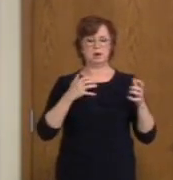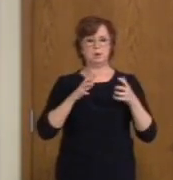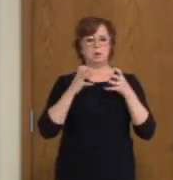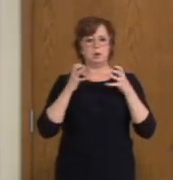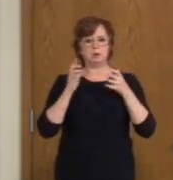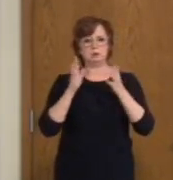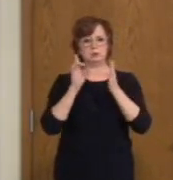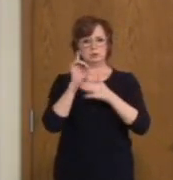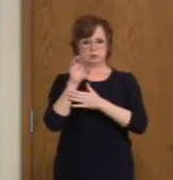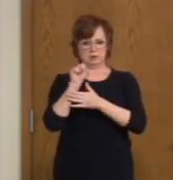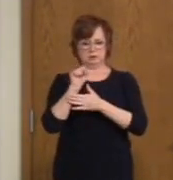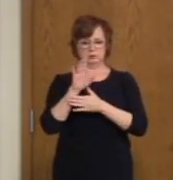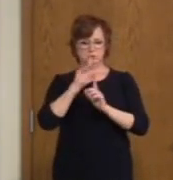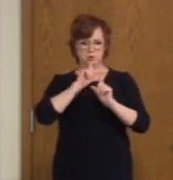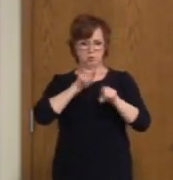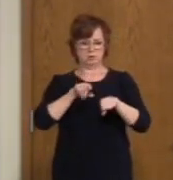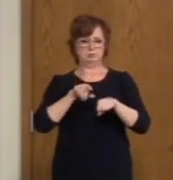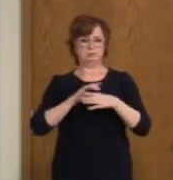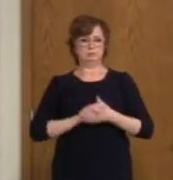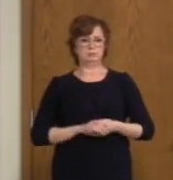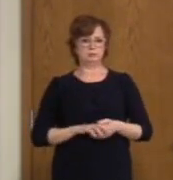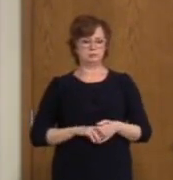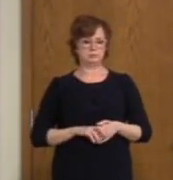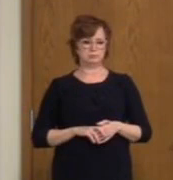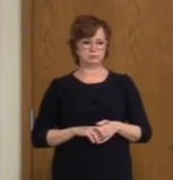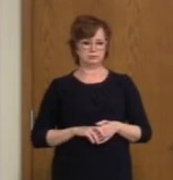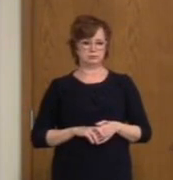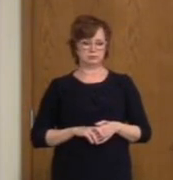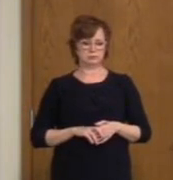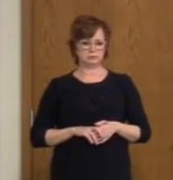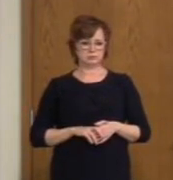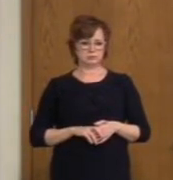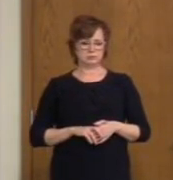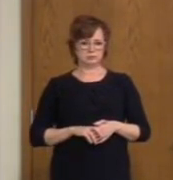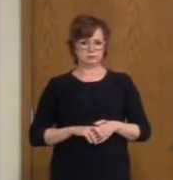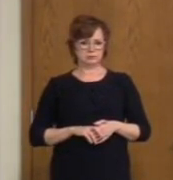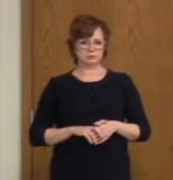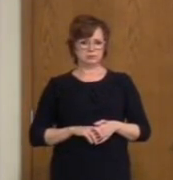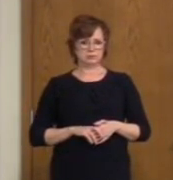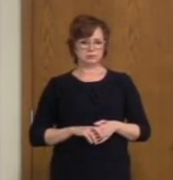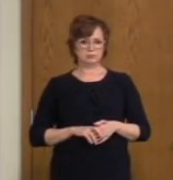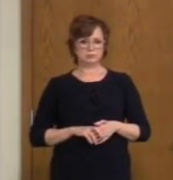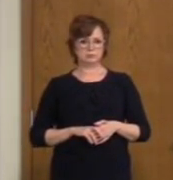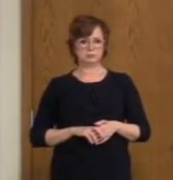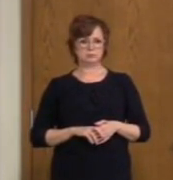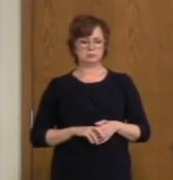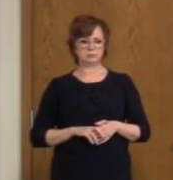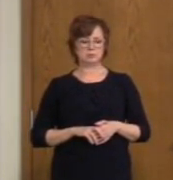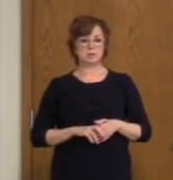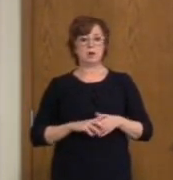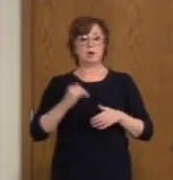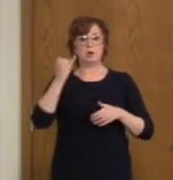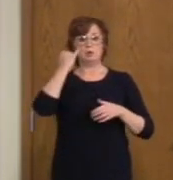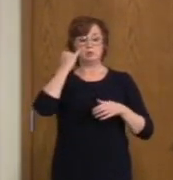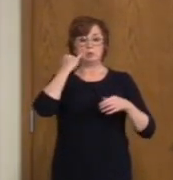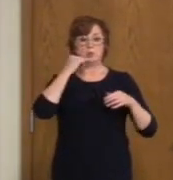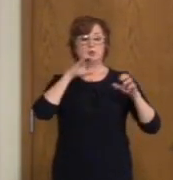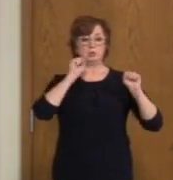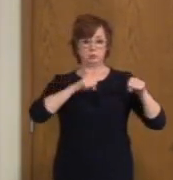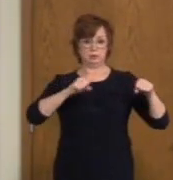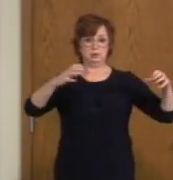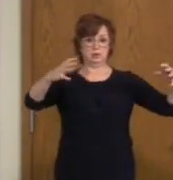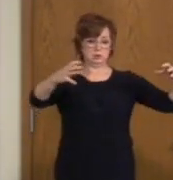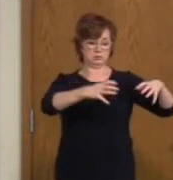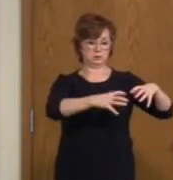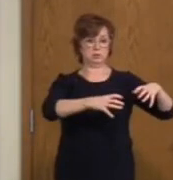Shahab for some specific advice with respect to if you are choosing to gather in more than one household, up to 3 households and 10 people